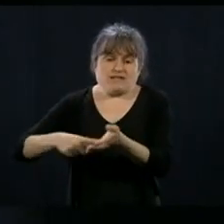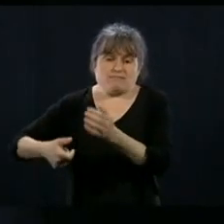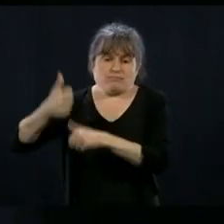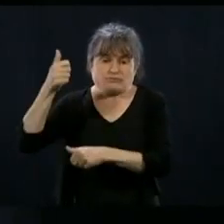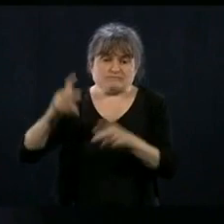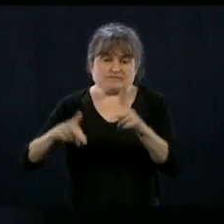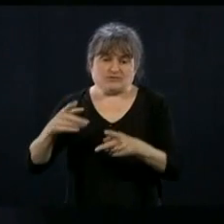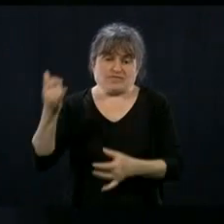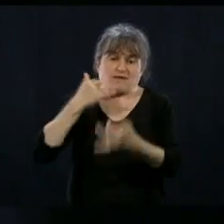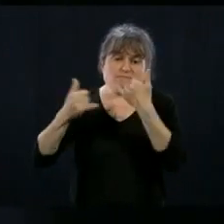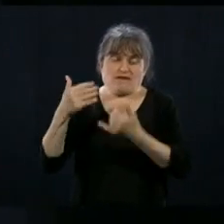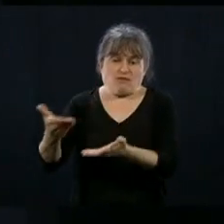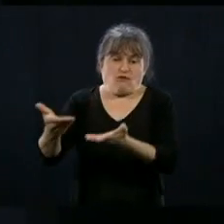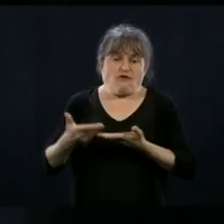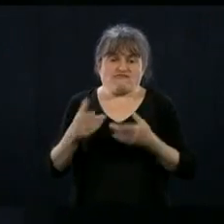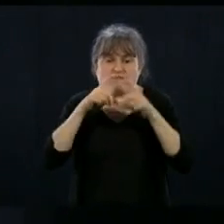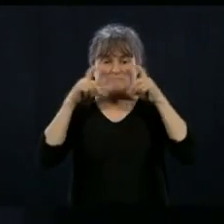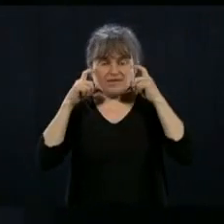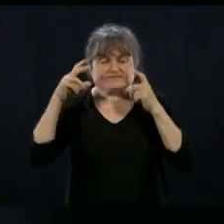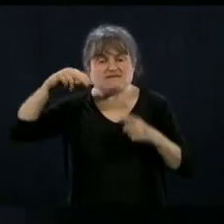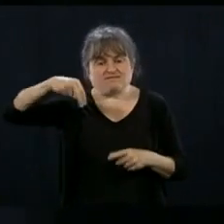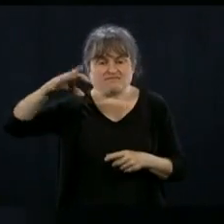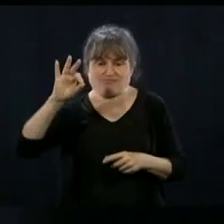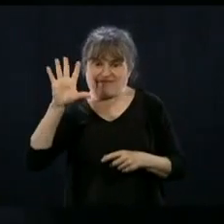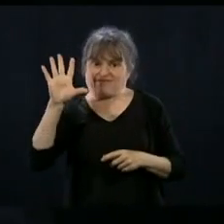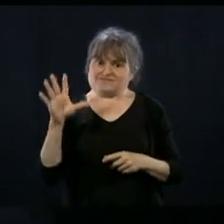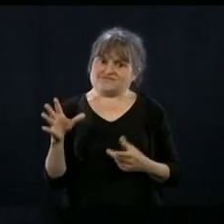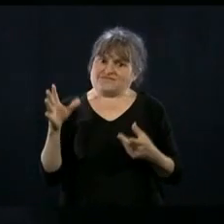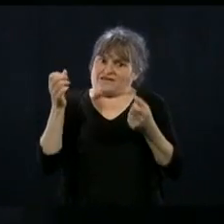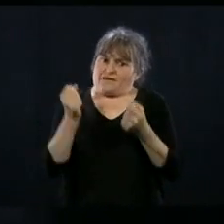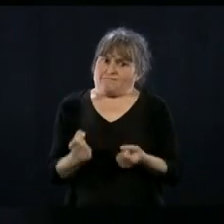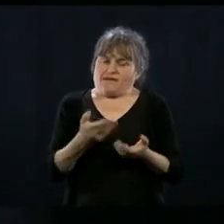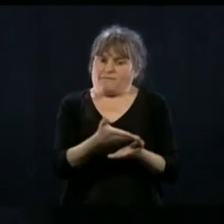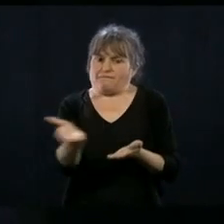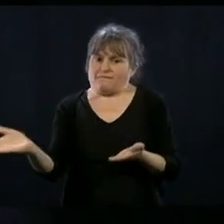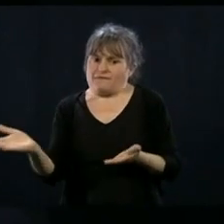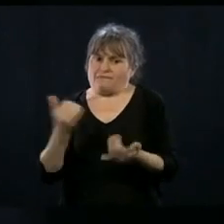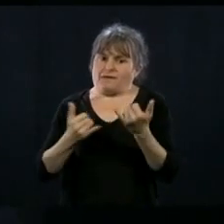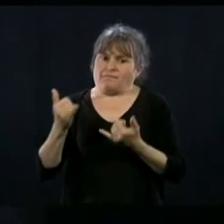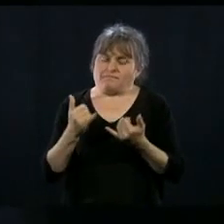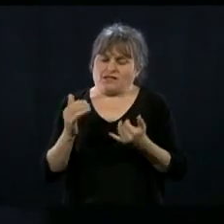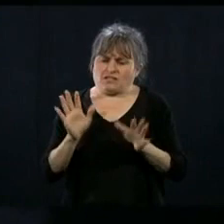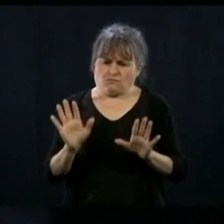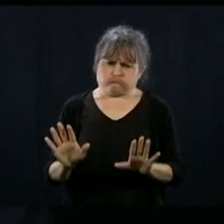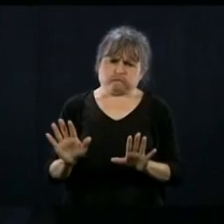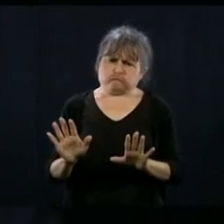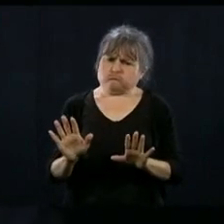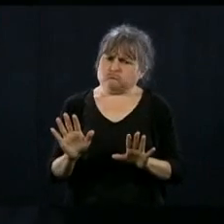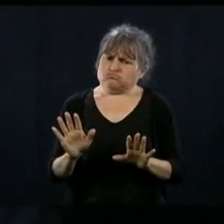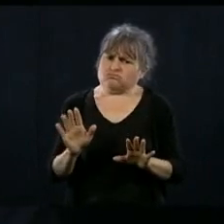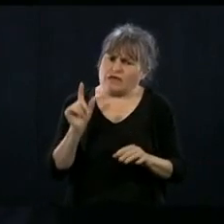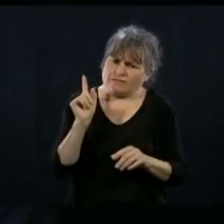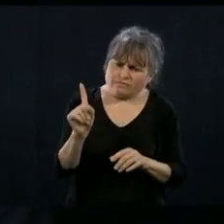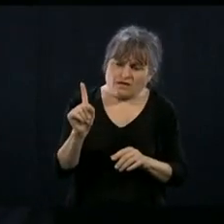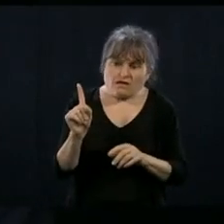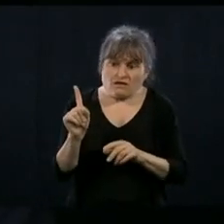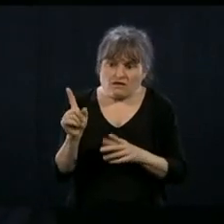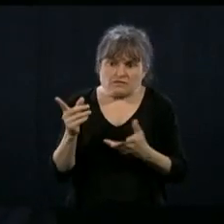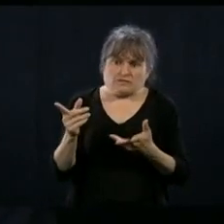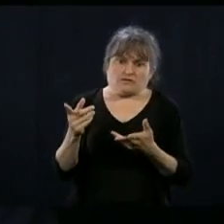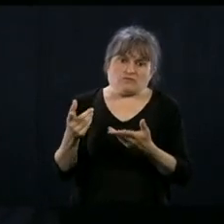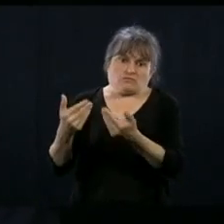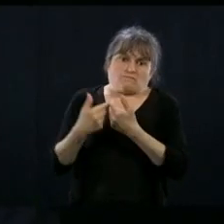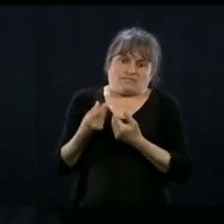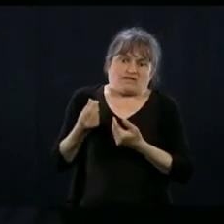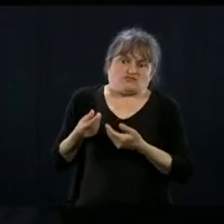few weeks telling us that they could find N95 masks. We had to, in fact, in certain cases, give the